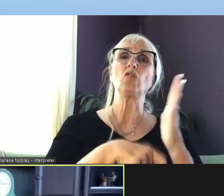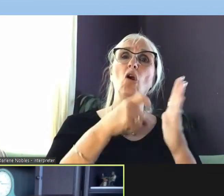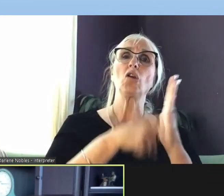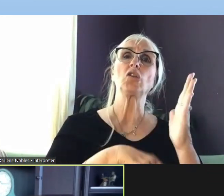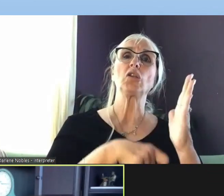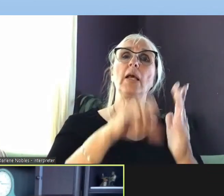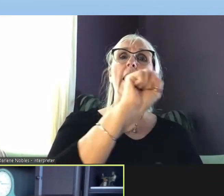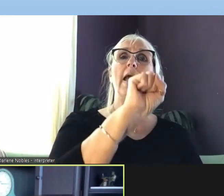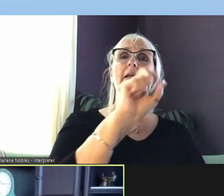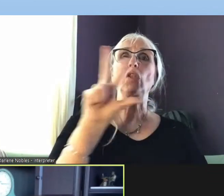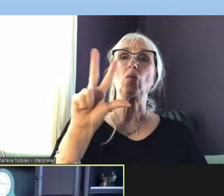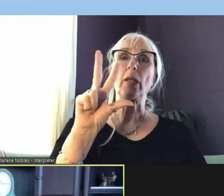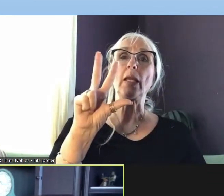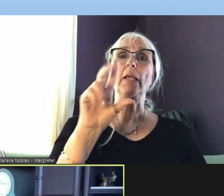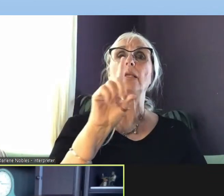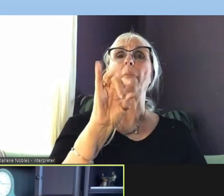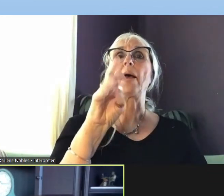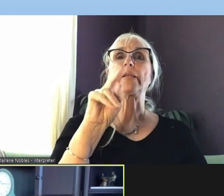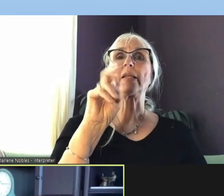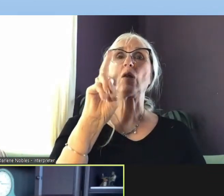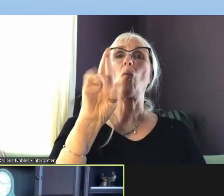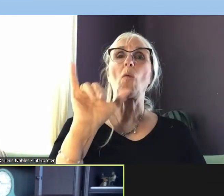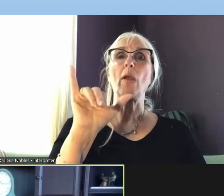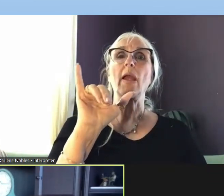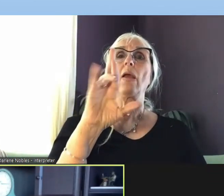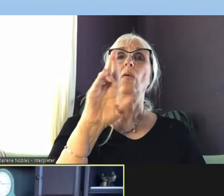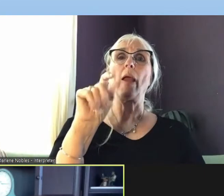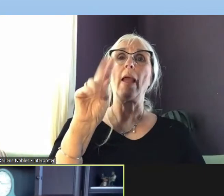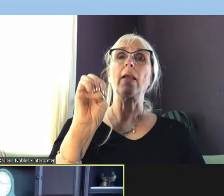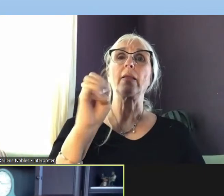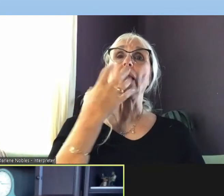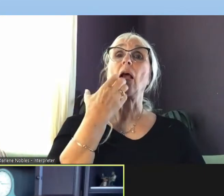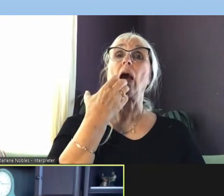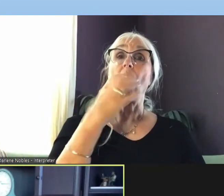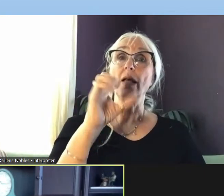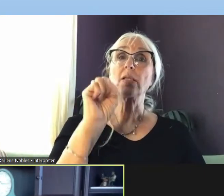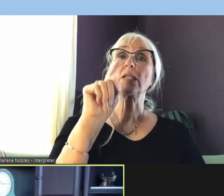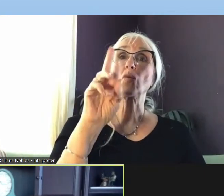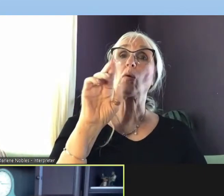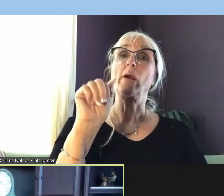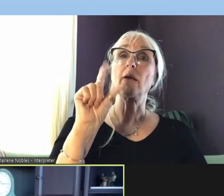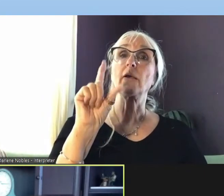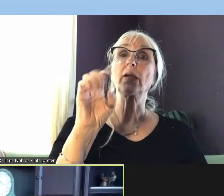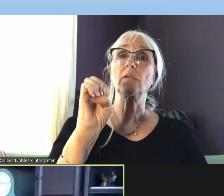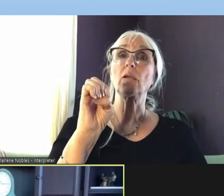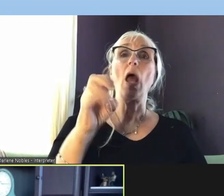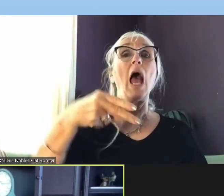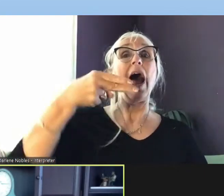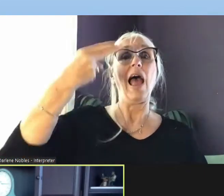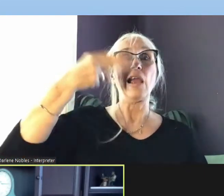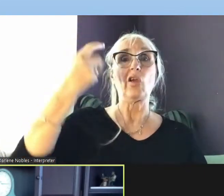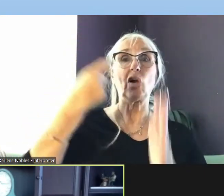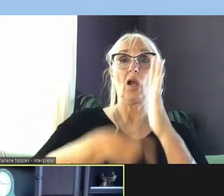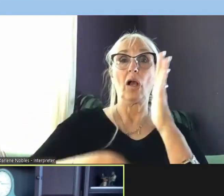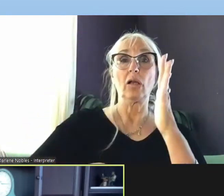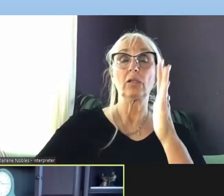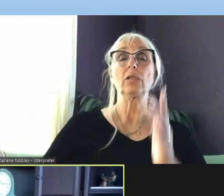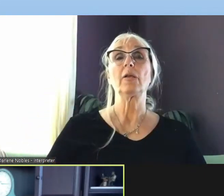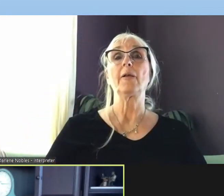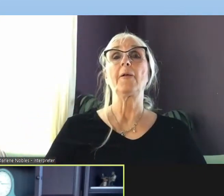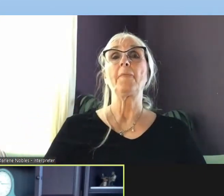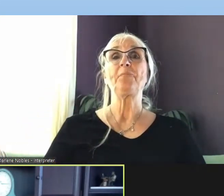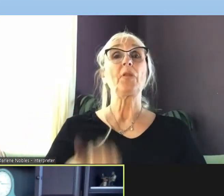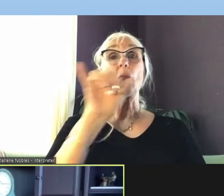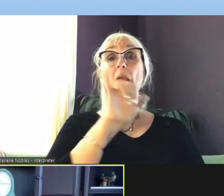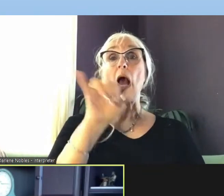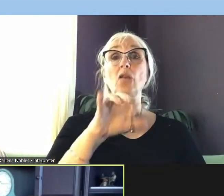S3 repository rates, which is their hot storage. That is at a much higher cost. We also